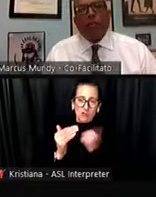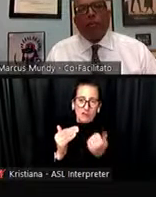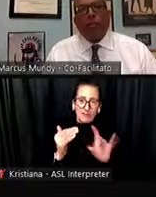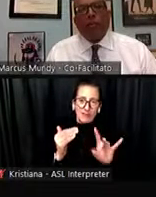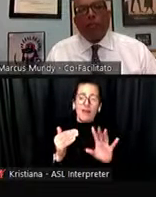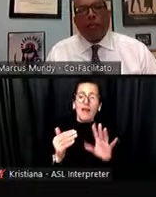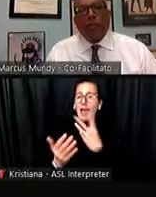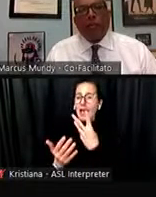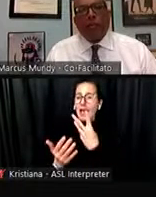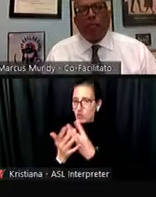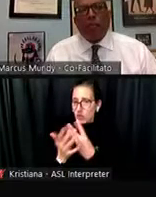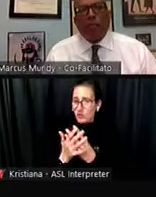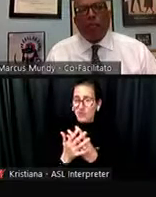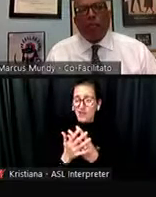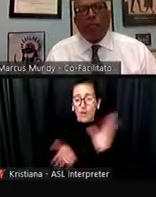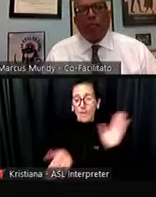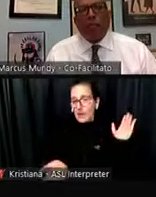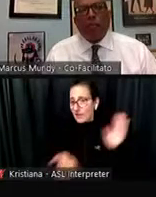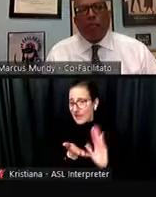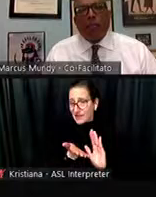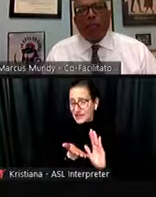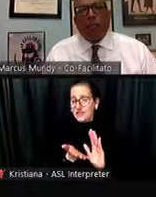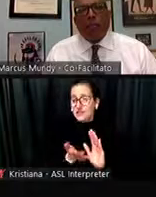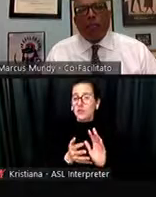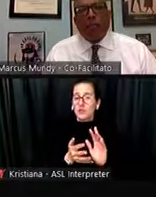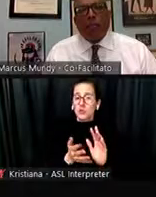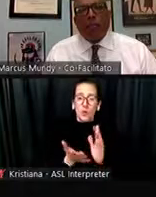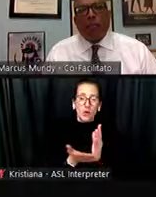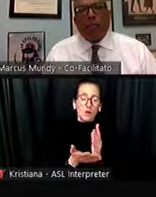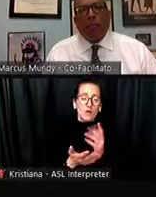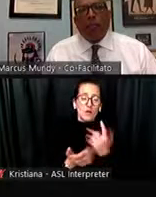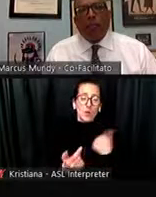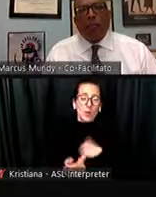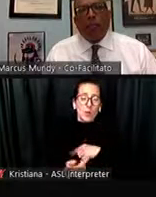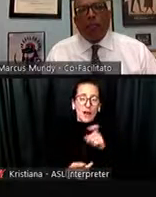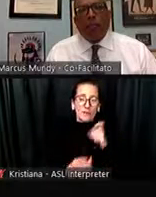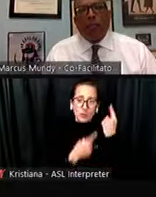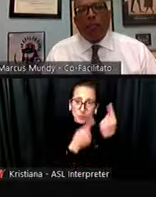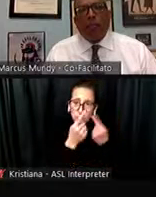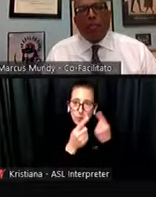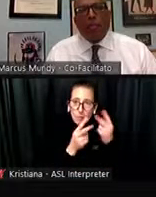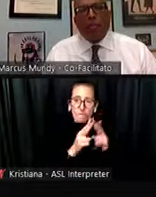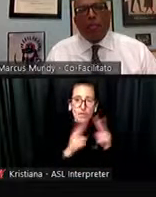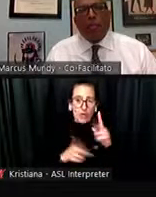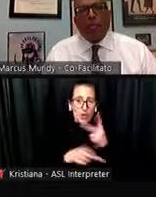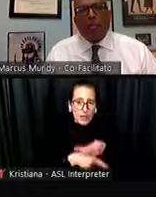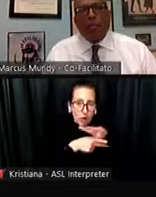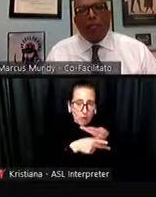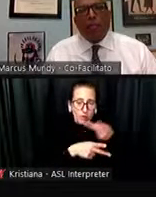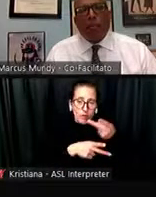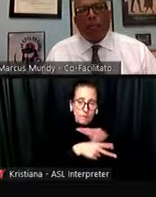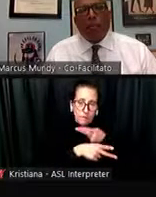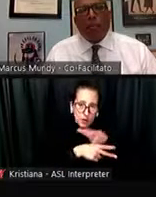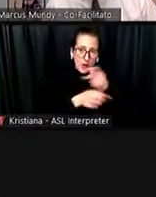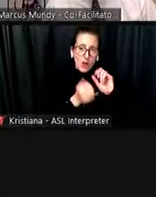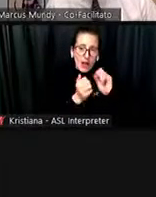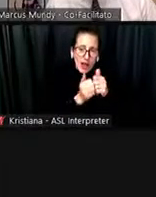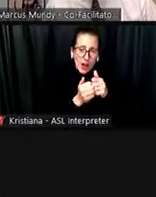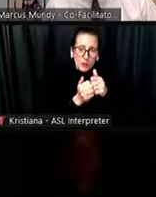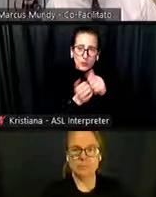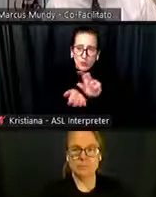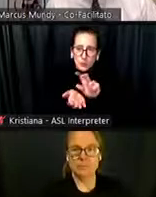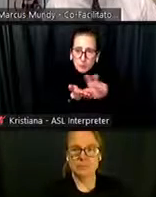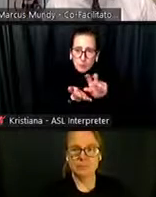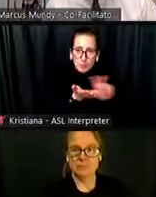revenue as well. So we're going to need to go about this very meticulously, but I am very interested